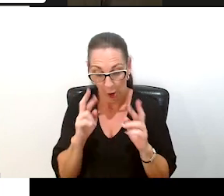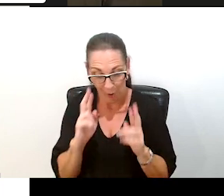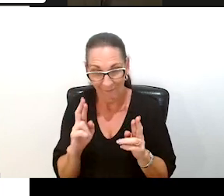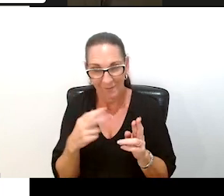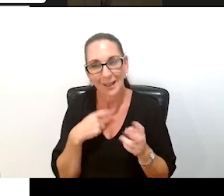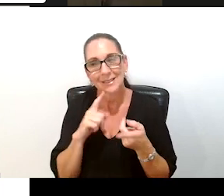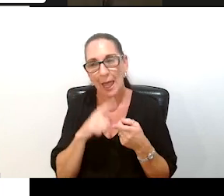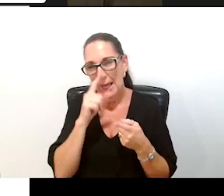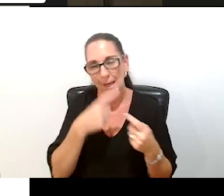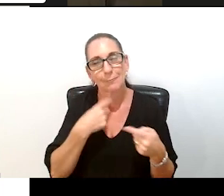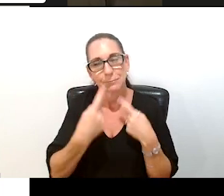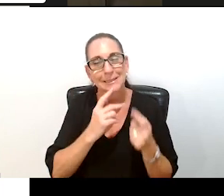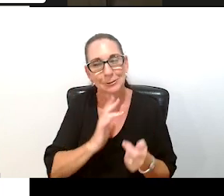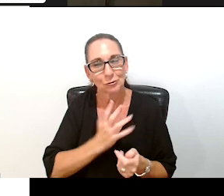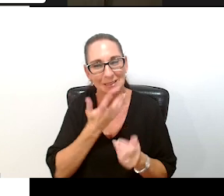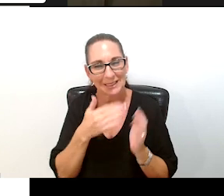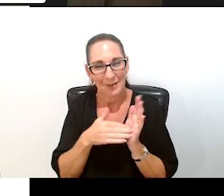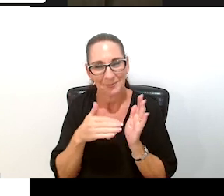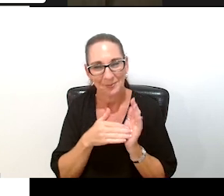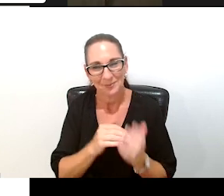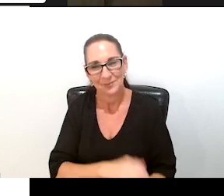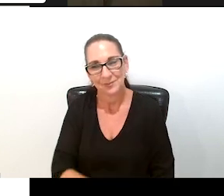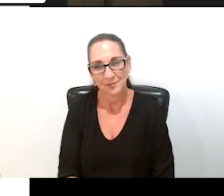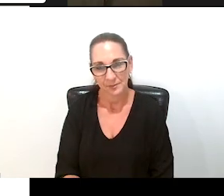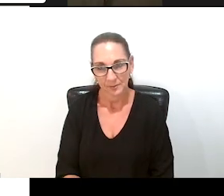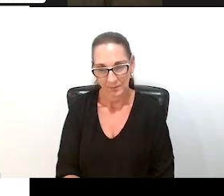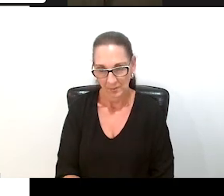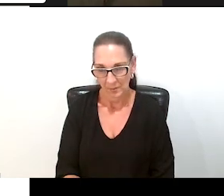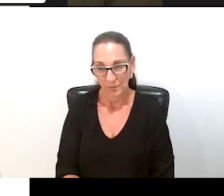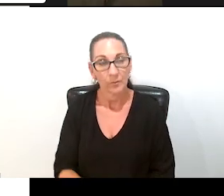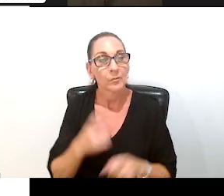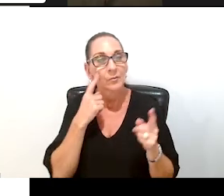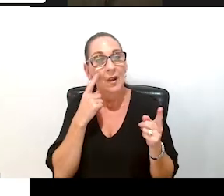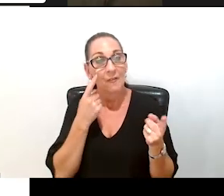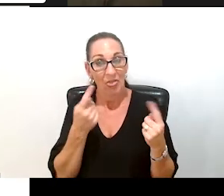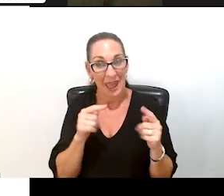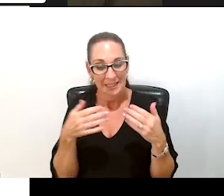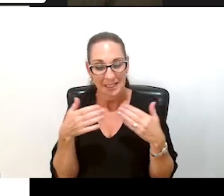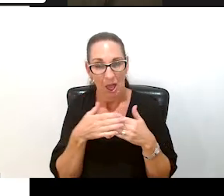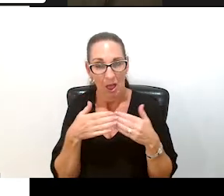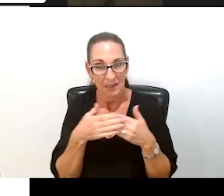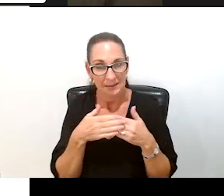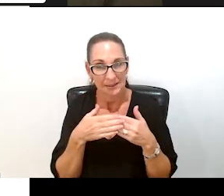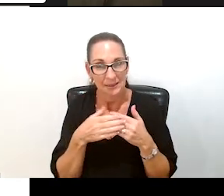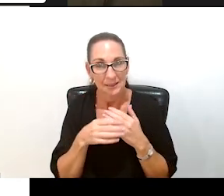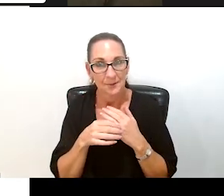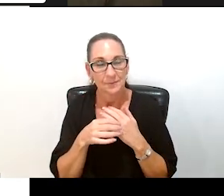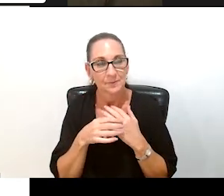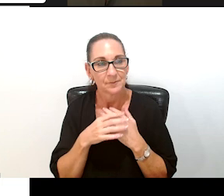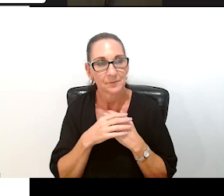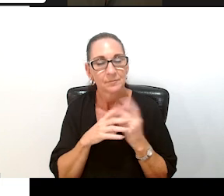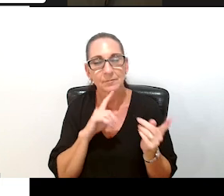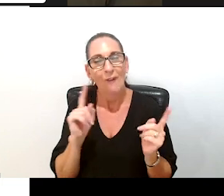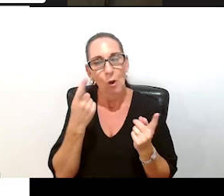interesting points to share with you today. So if we could move to the next slide, Julian, I would like to